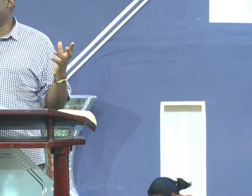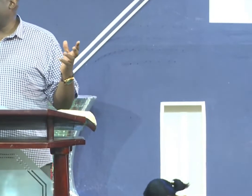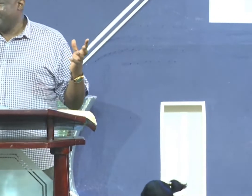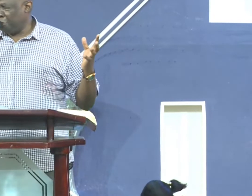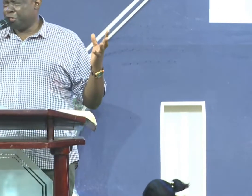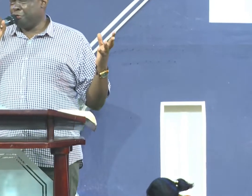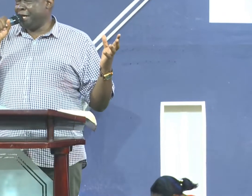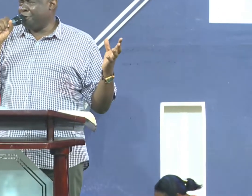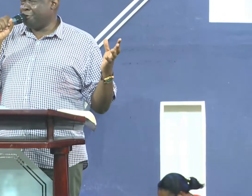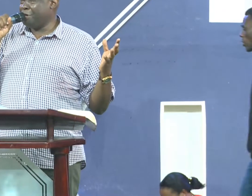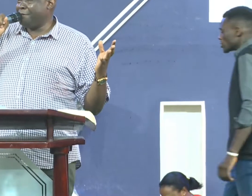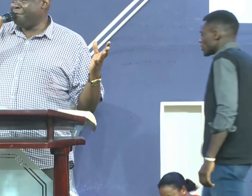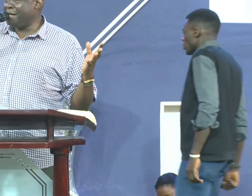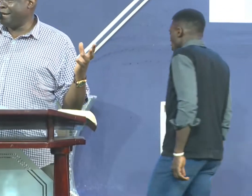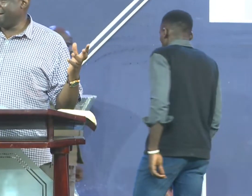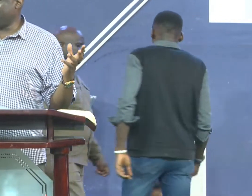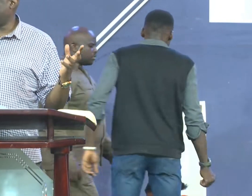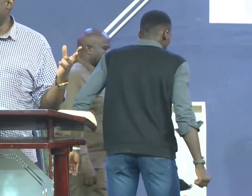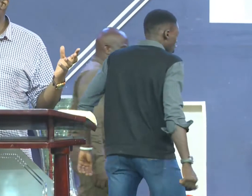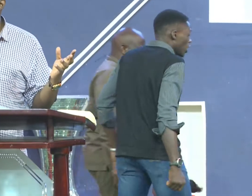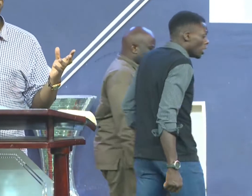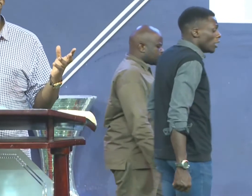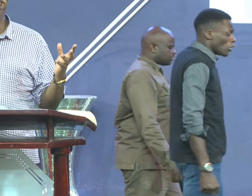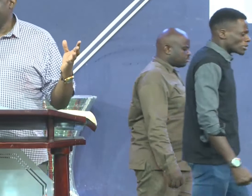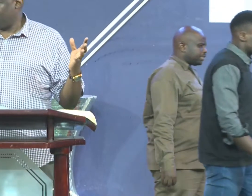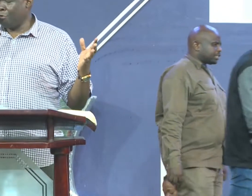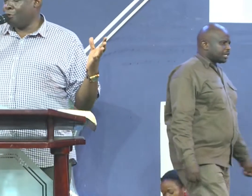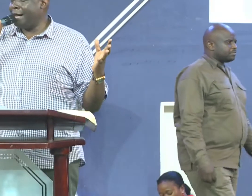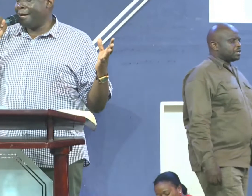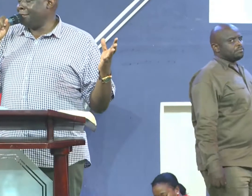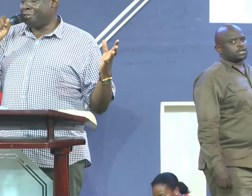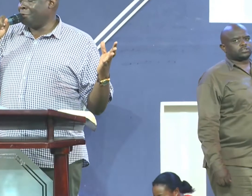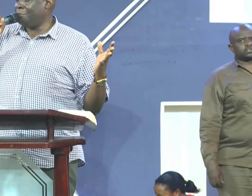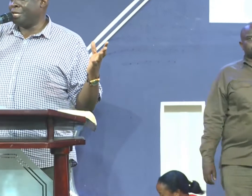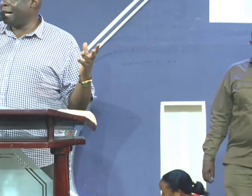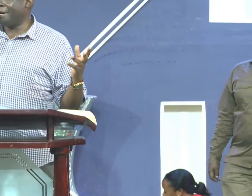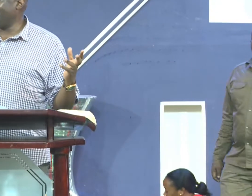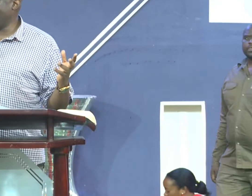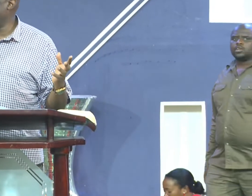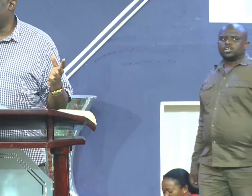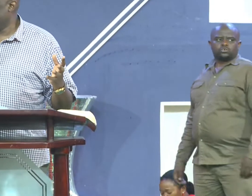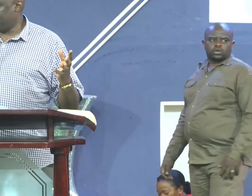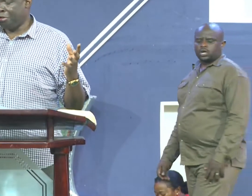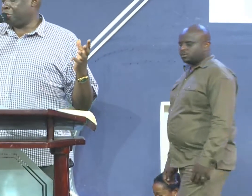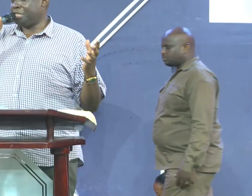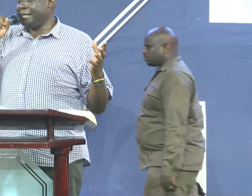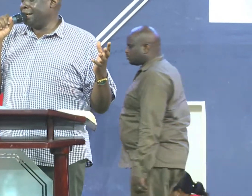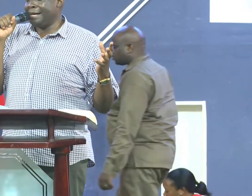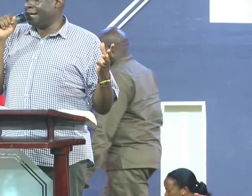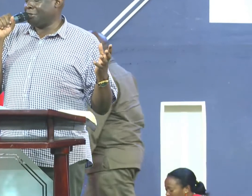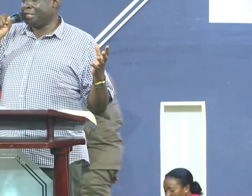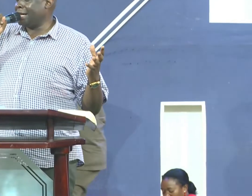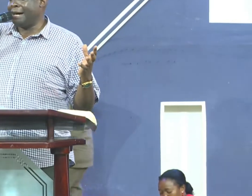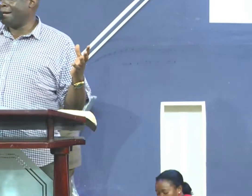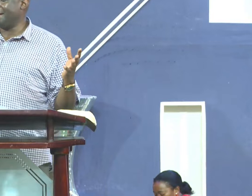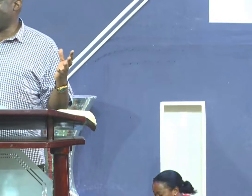ng'abasumba otubeera okulaba emmere y'ekiseera ku lw'abantu b'omukama tusinda